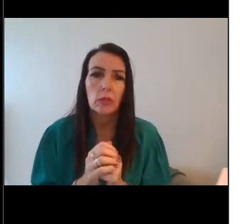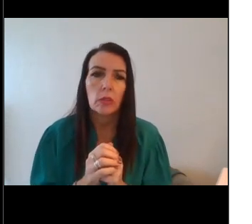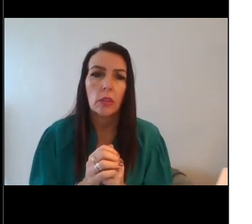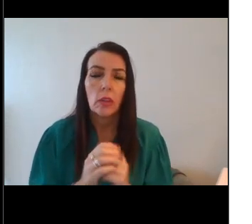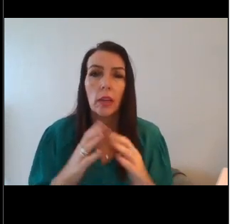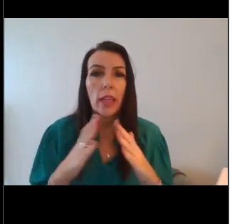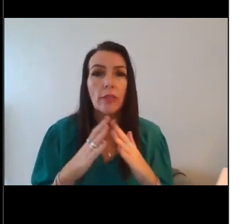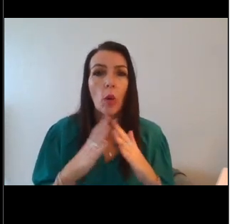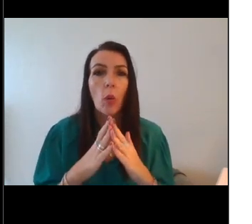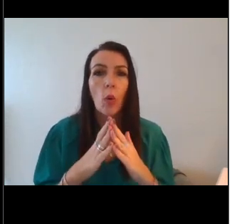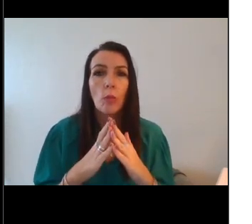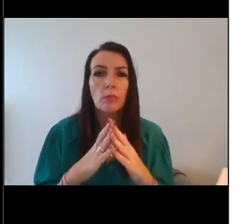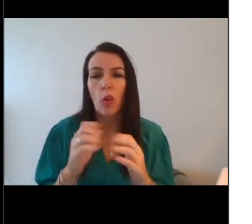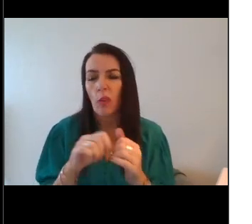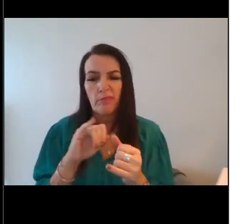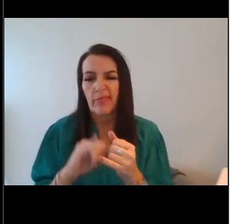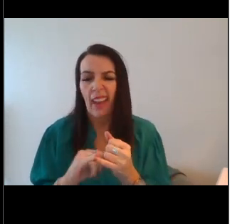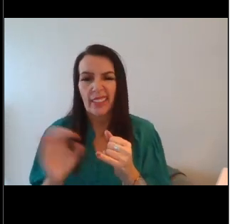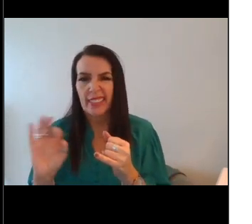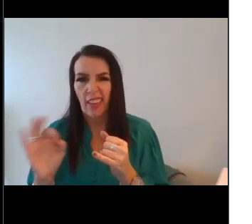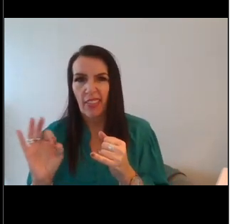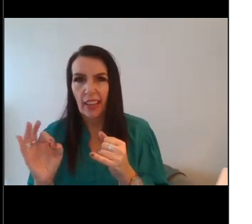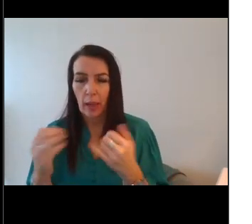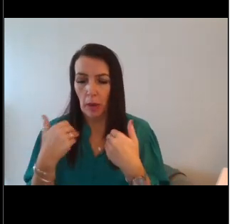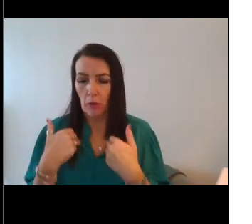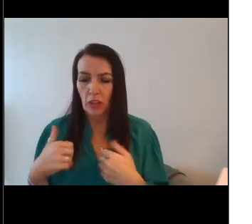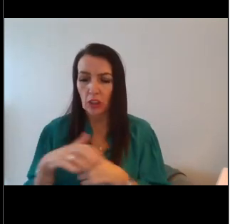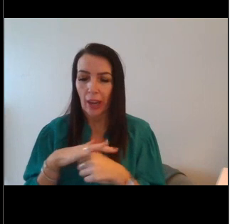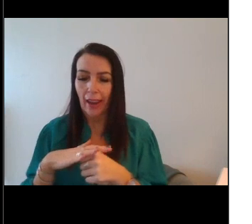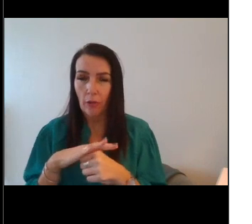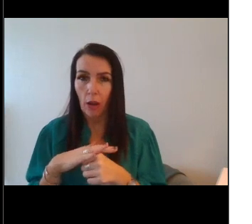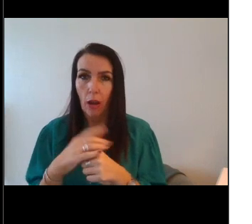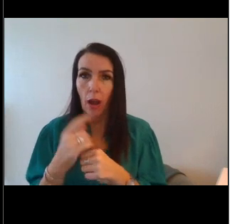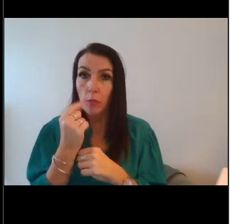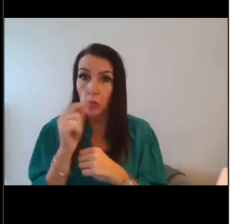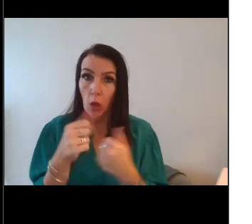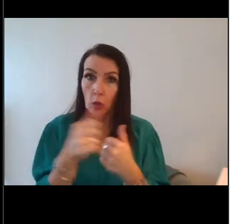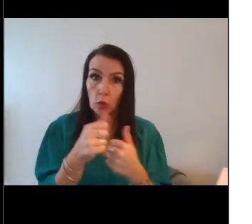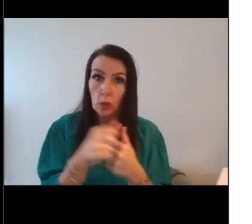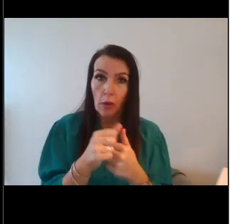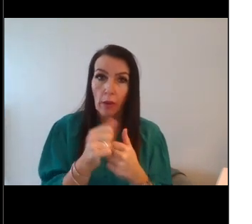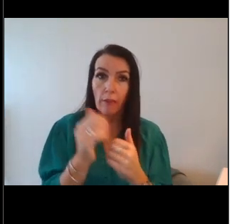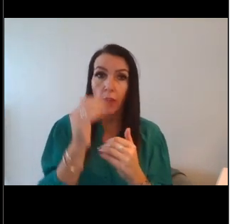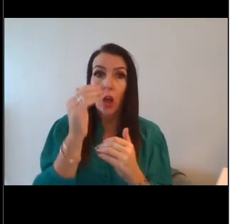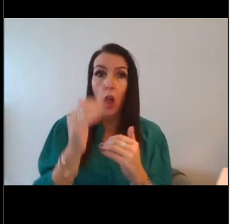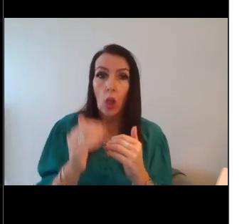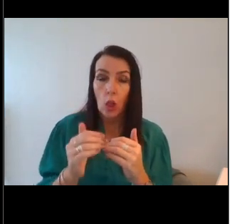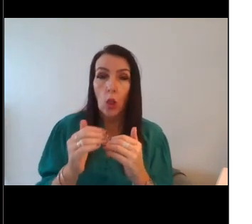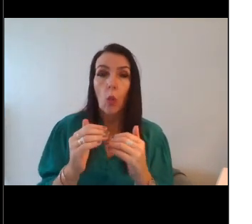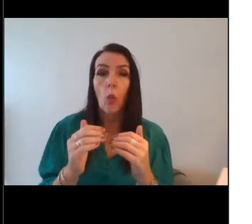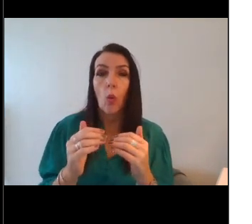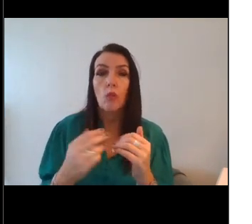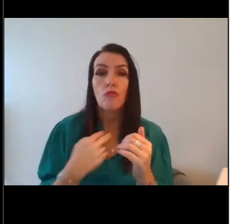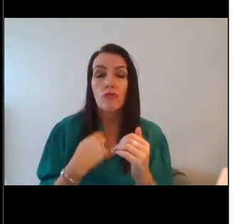off the gas grid and in an affluent area, then it may have qualified as suitable for the no or lower grade heat pump installation